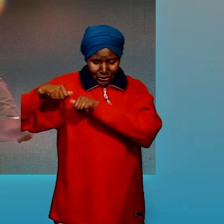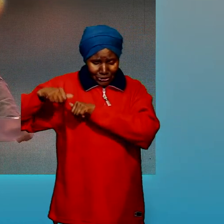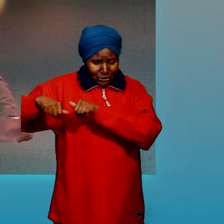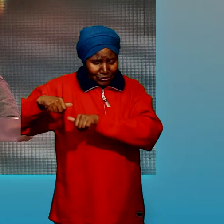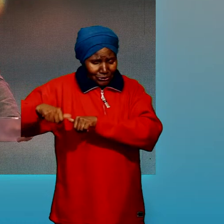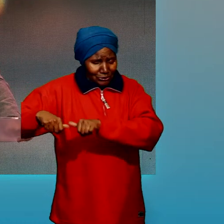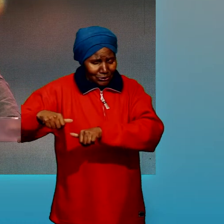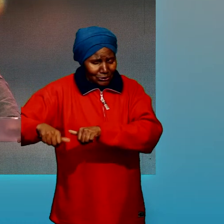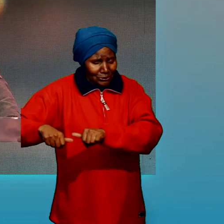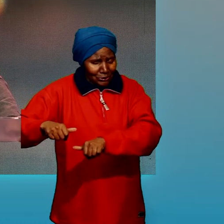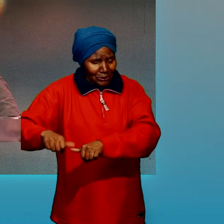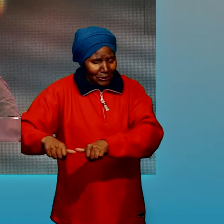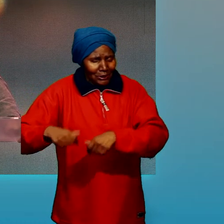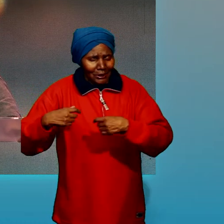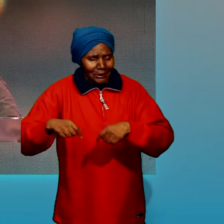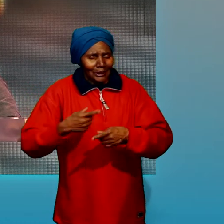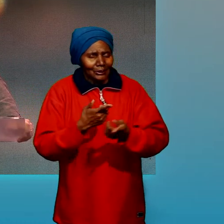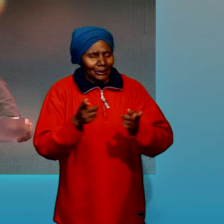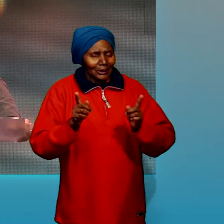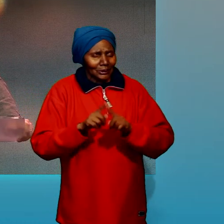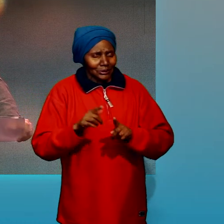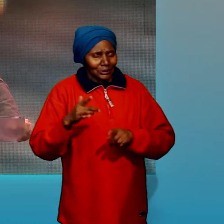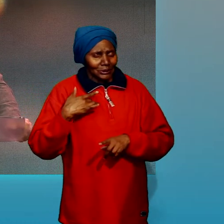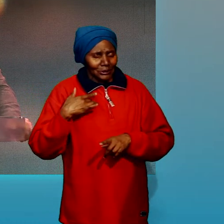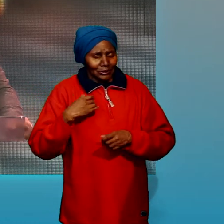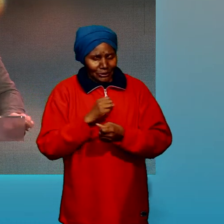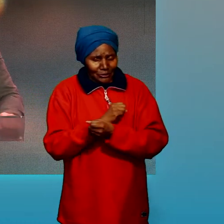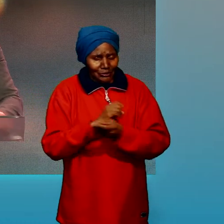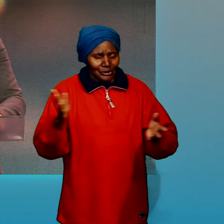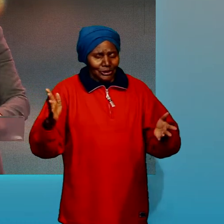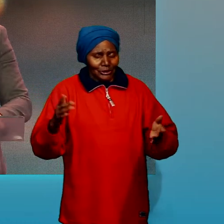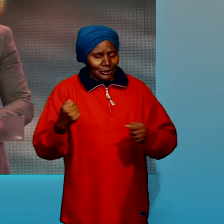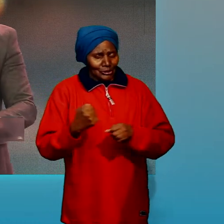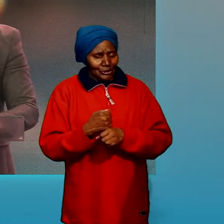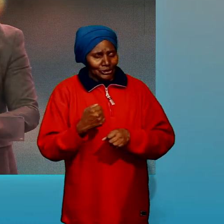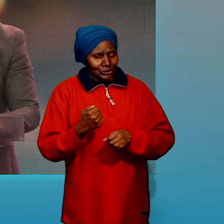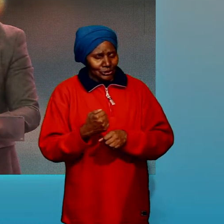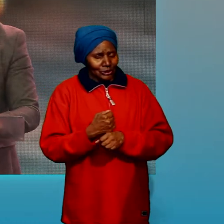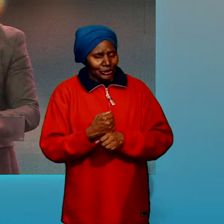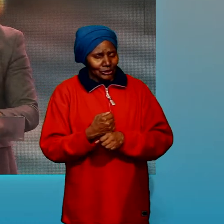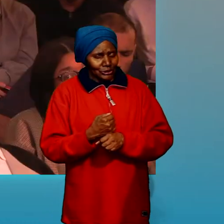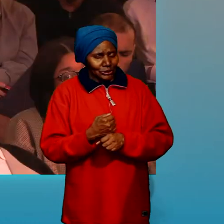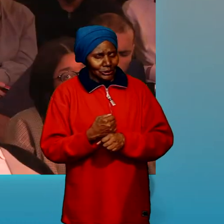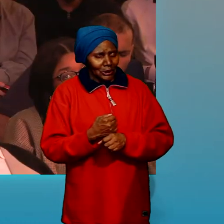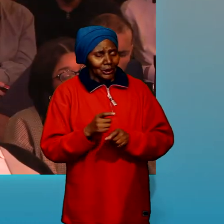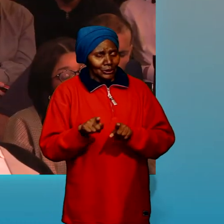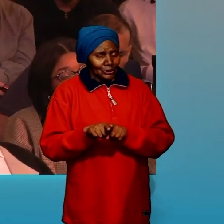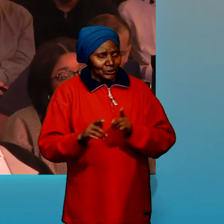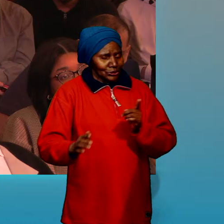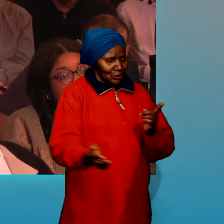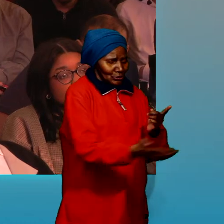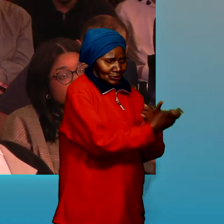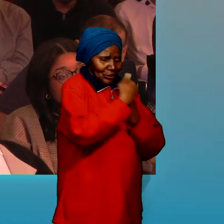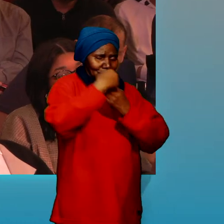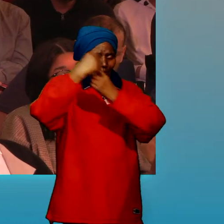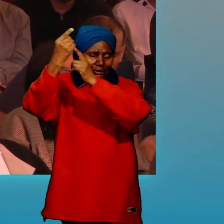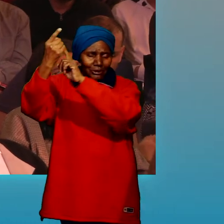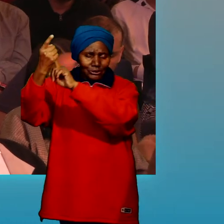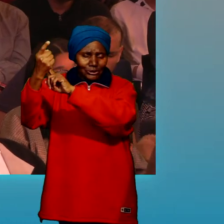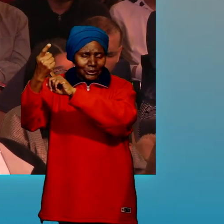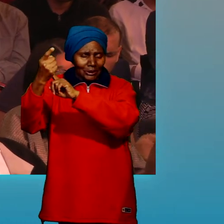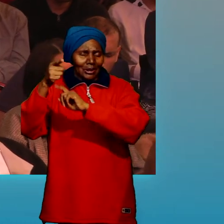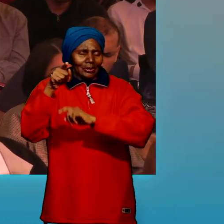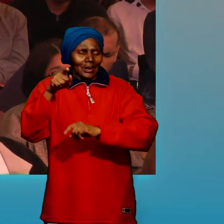today, to live in that freedom, in that restoration, in that redemption. That brought joy to his